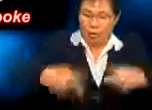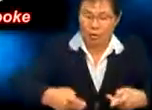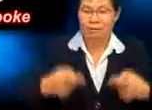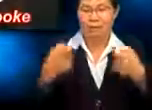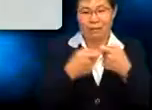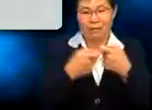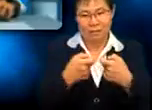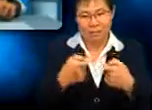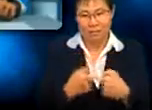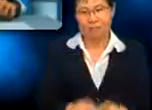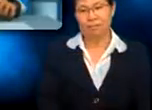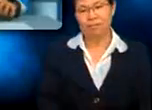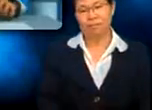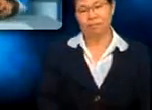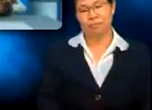electricity.